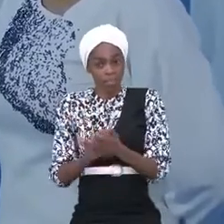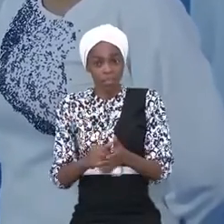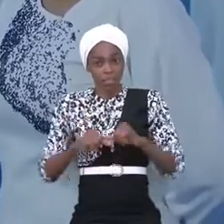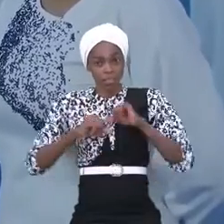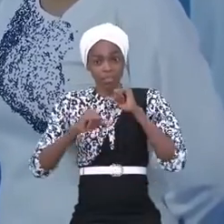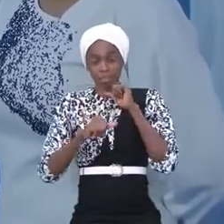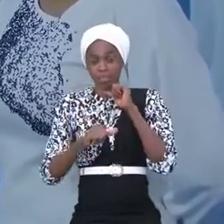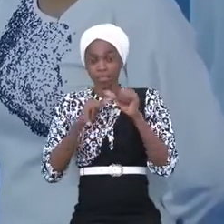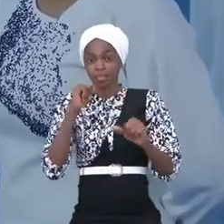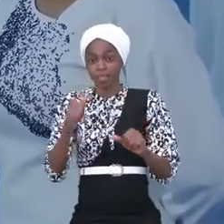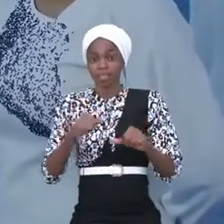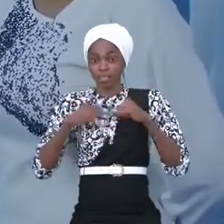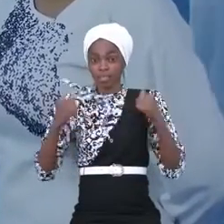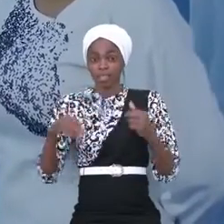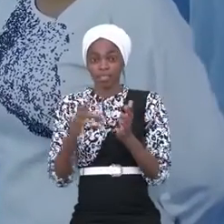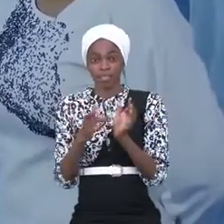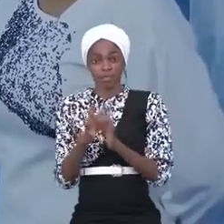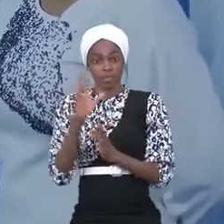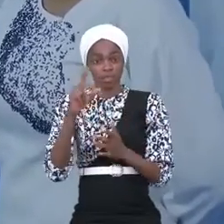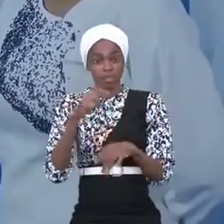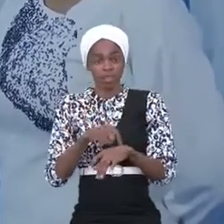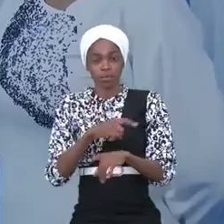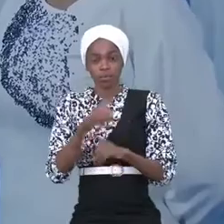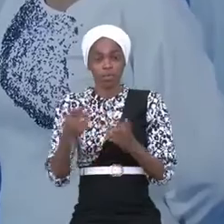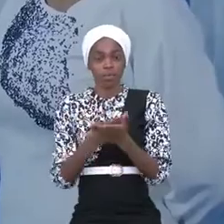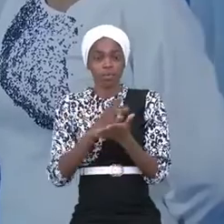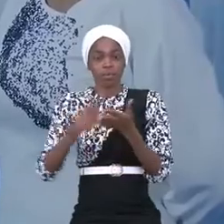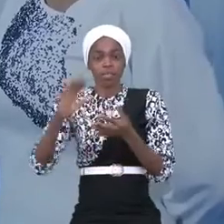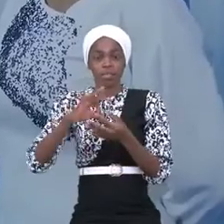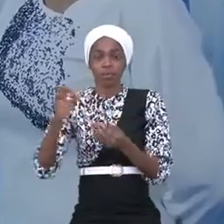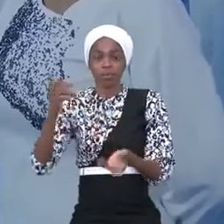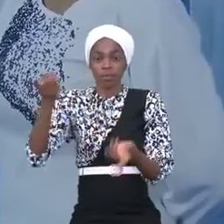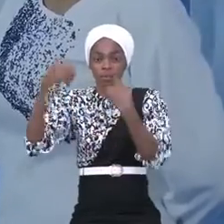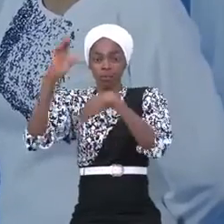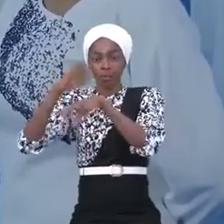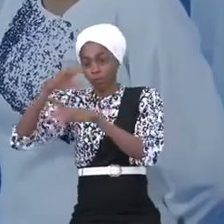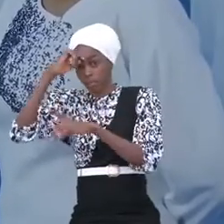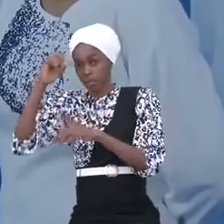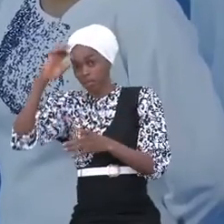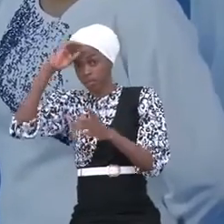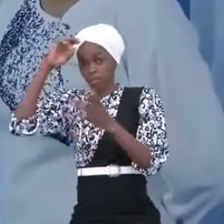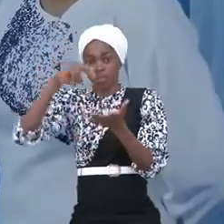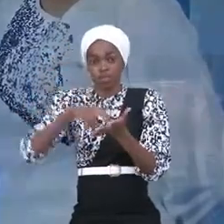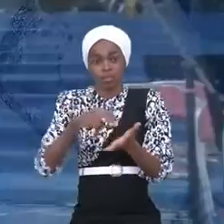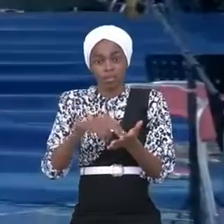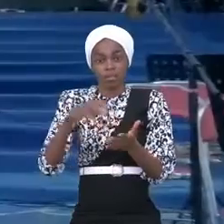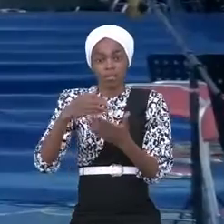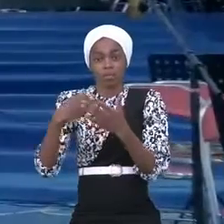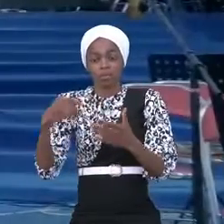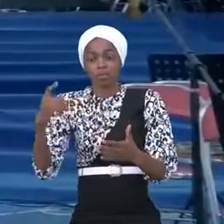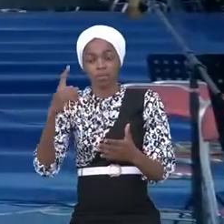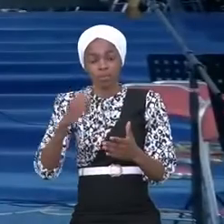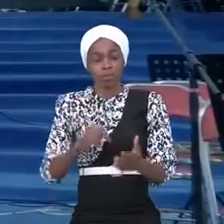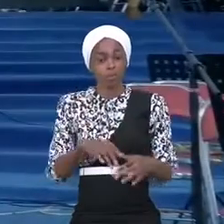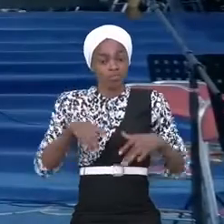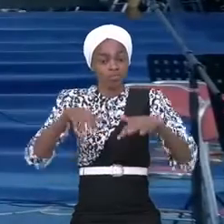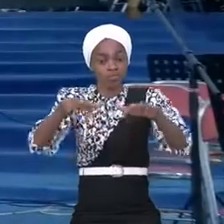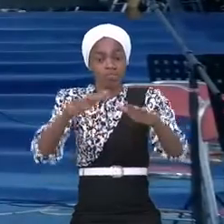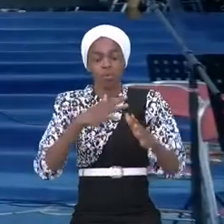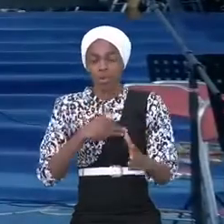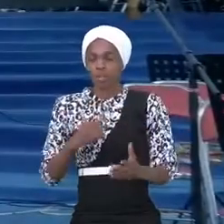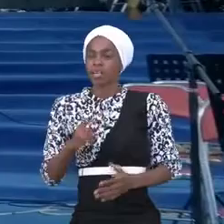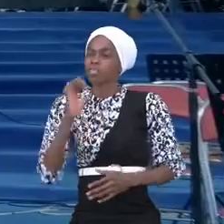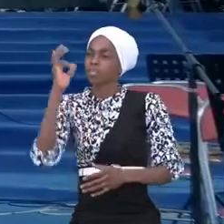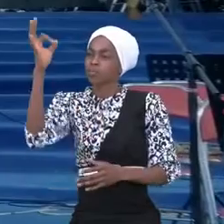the Holy Ghost came upon him, he stood before the crowd and presented the gospel of our